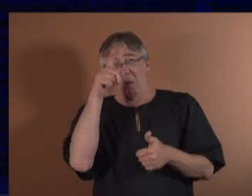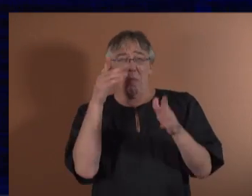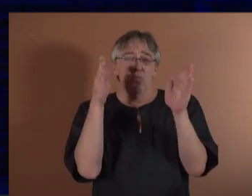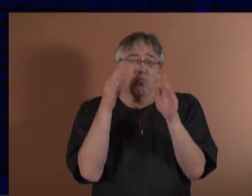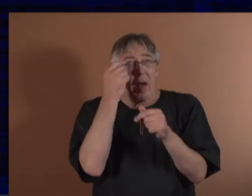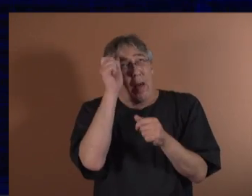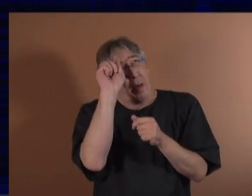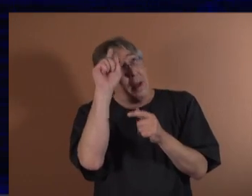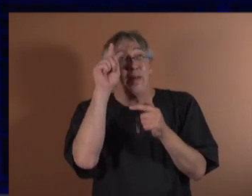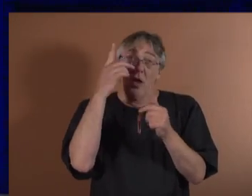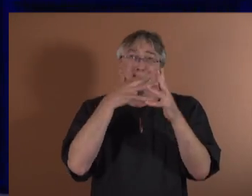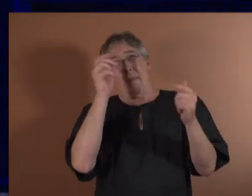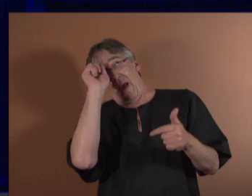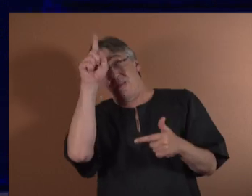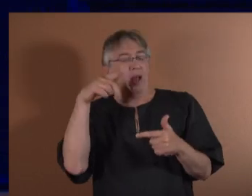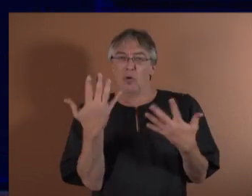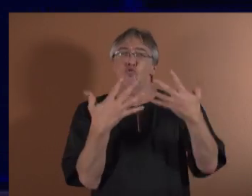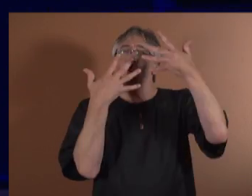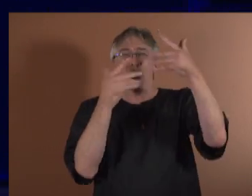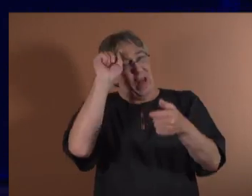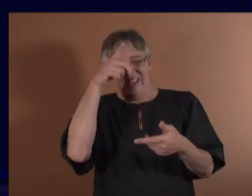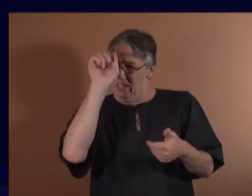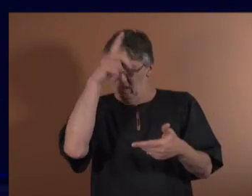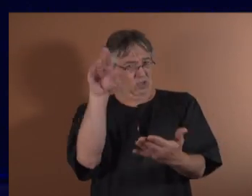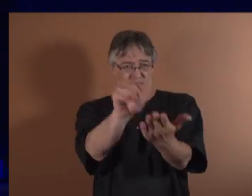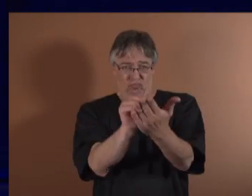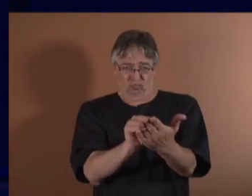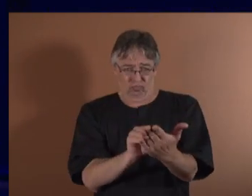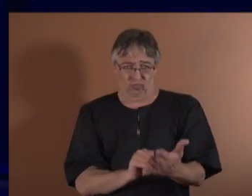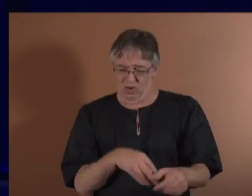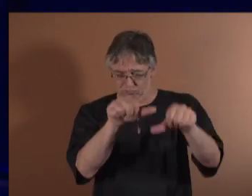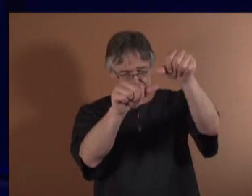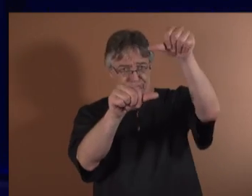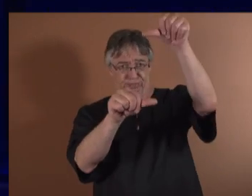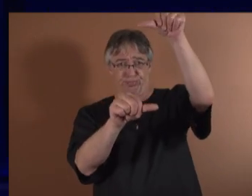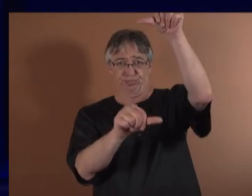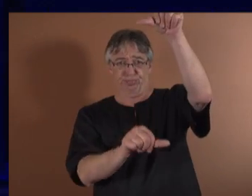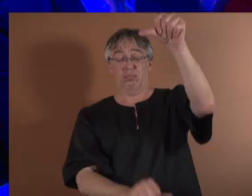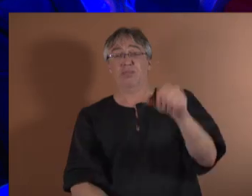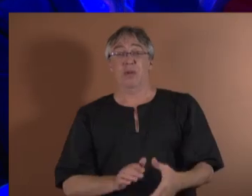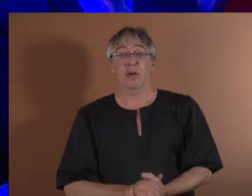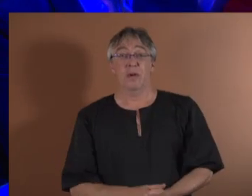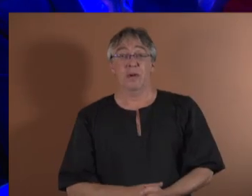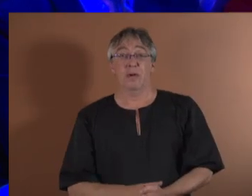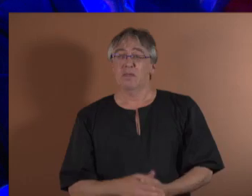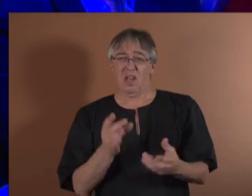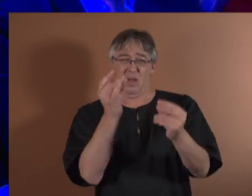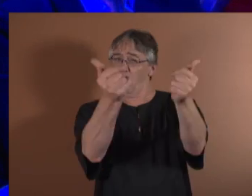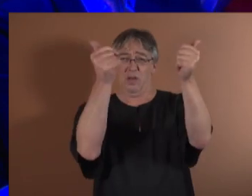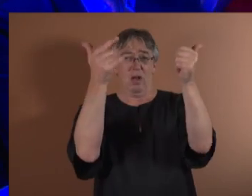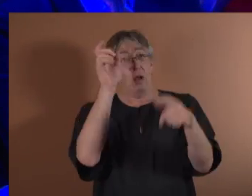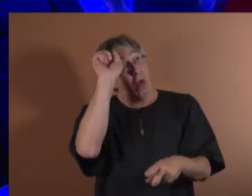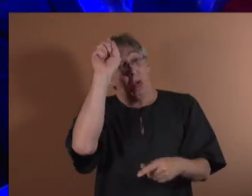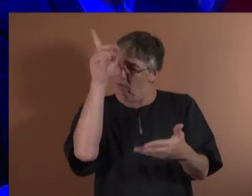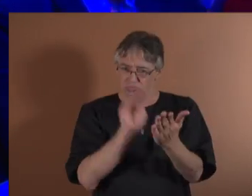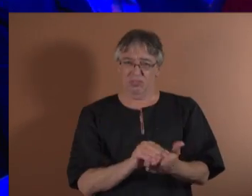matter. Jot down anything that pops to your head. So draw a line and just make a huge list or a mind map or whatever you'd like to do. Real quick, anything that